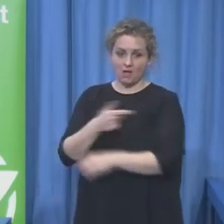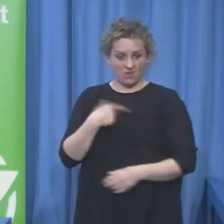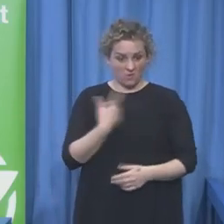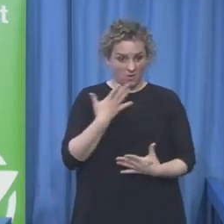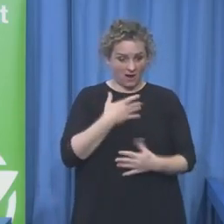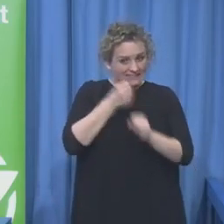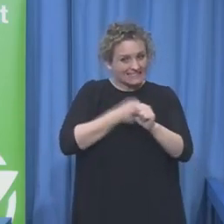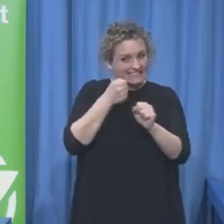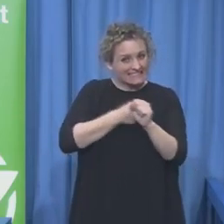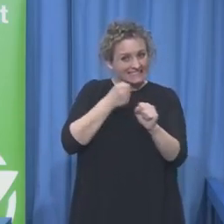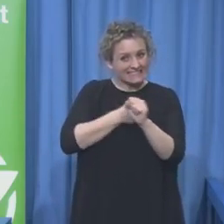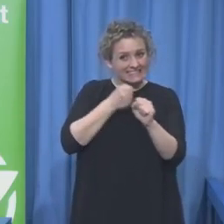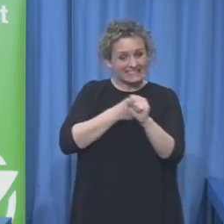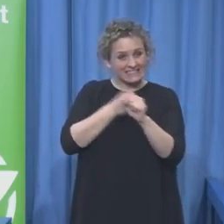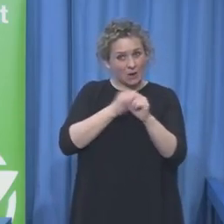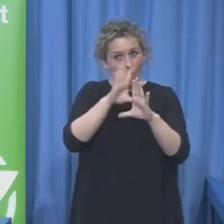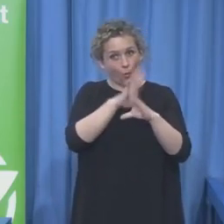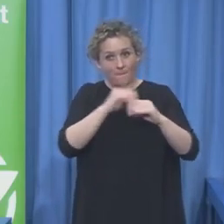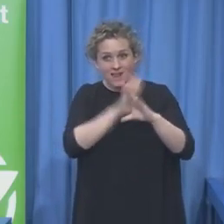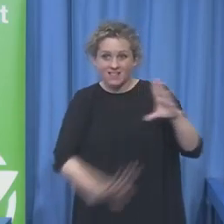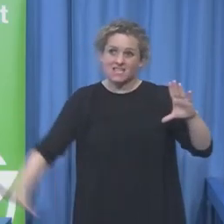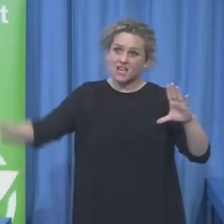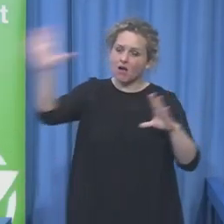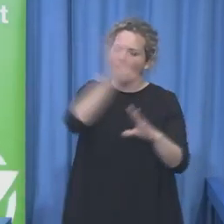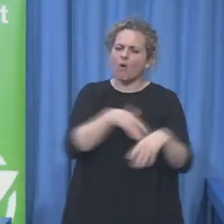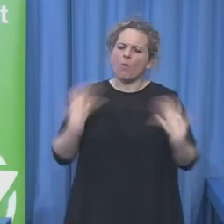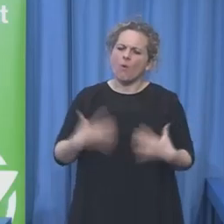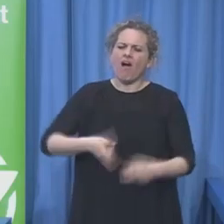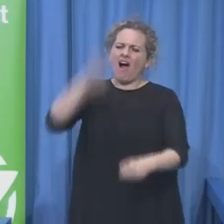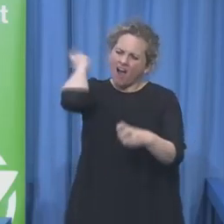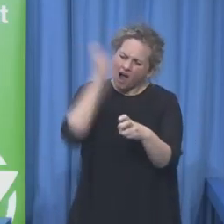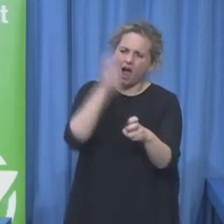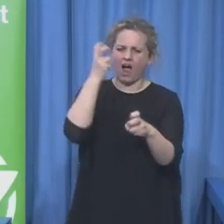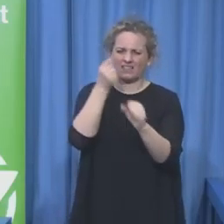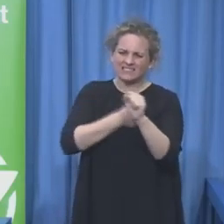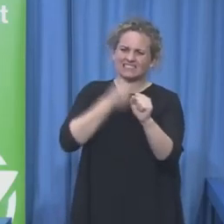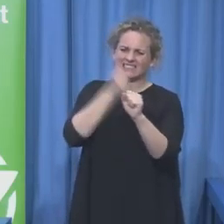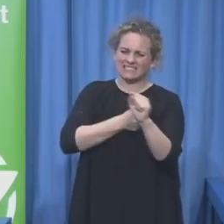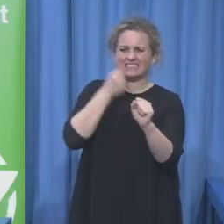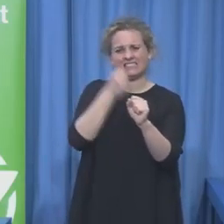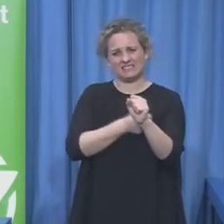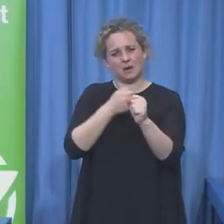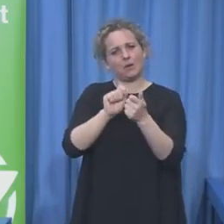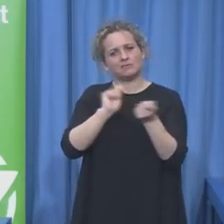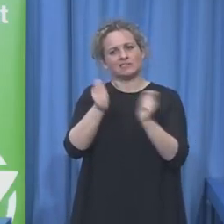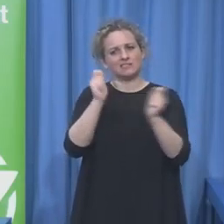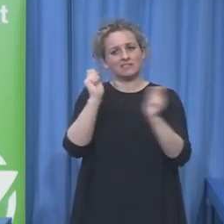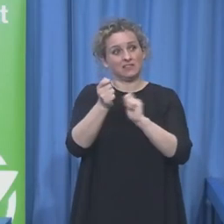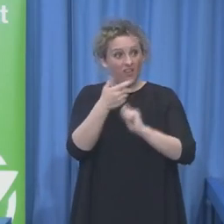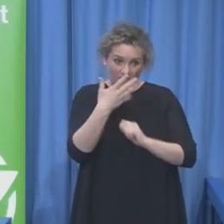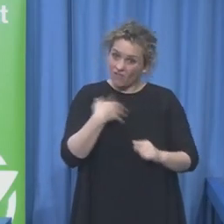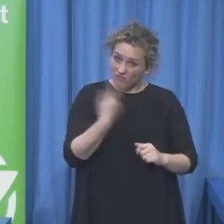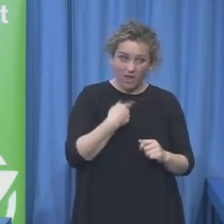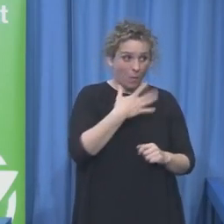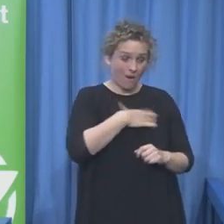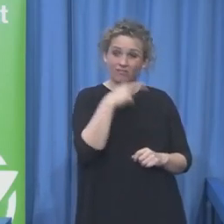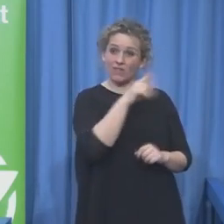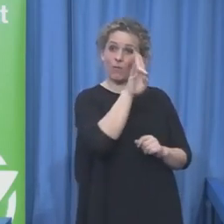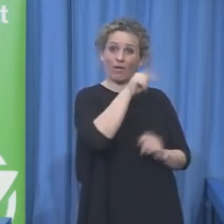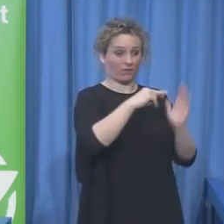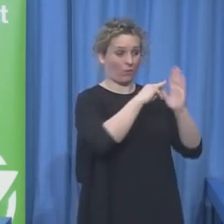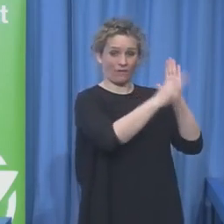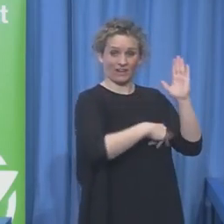Convention and it's mandatory to implement all the articles, it's only on, you know, verbal level. In